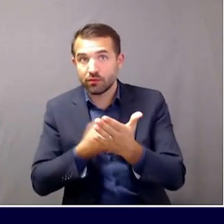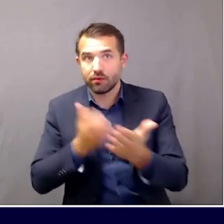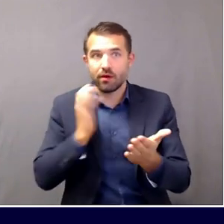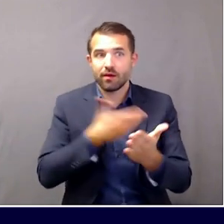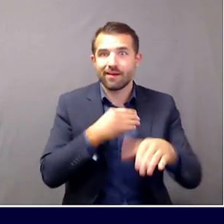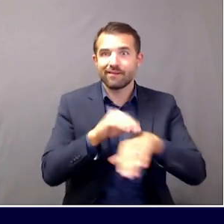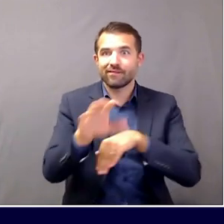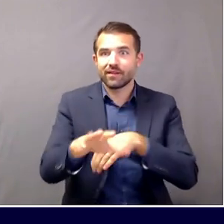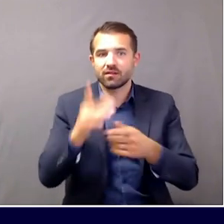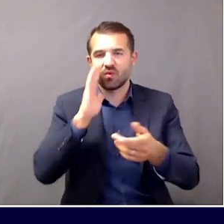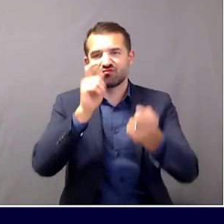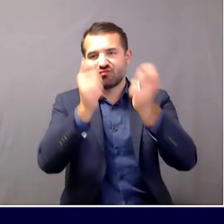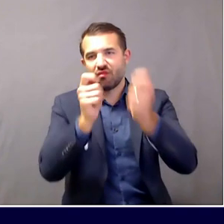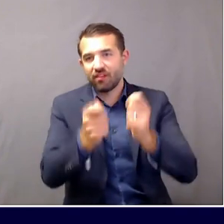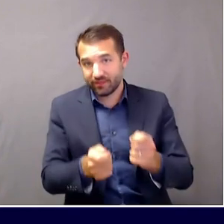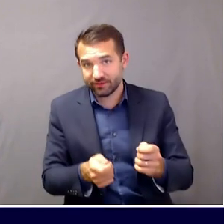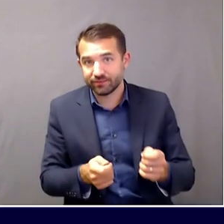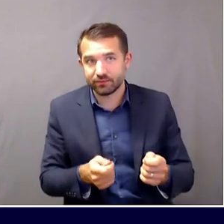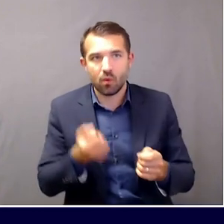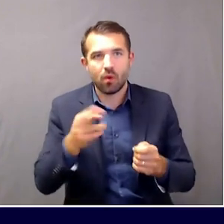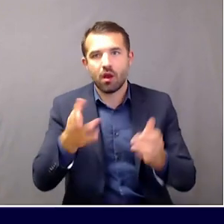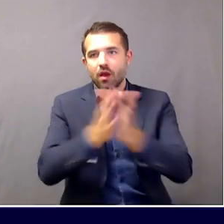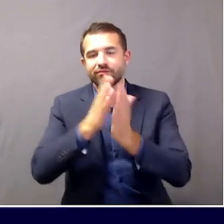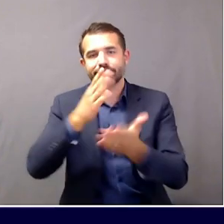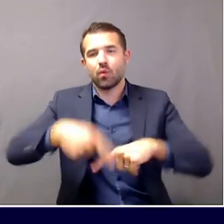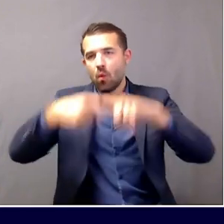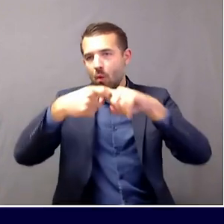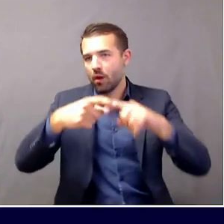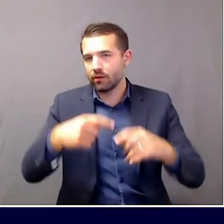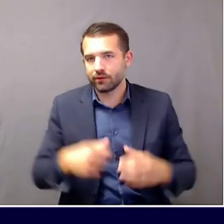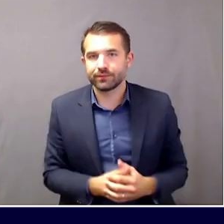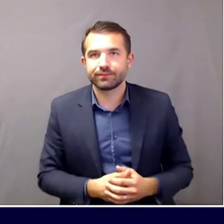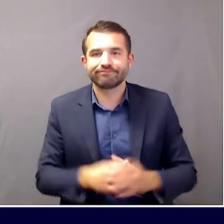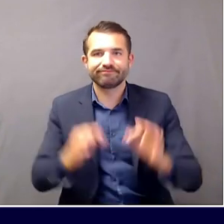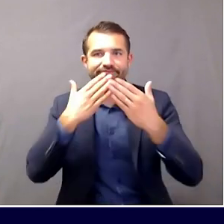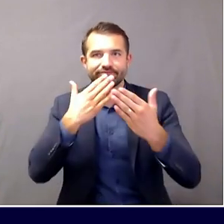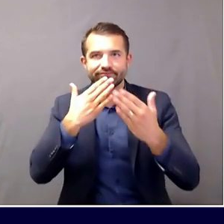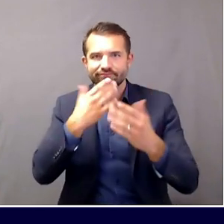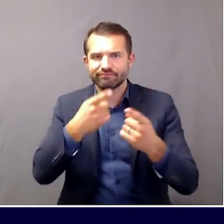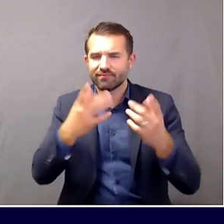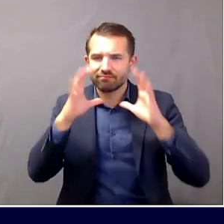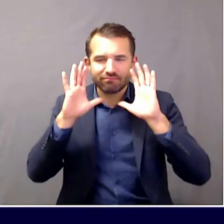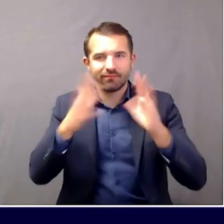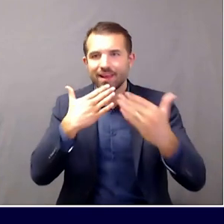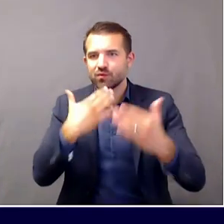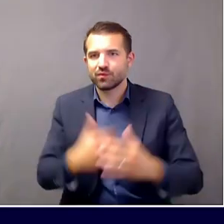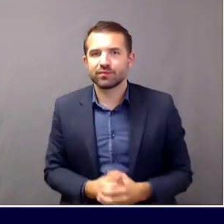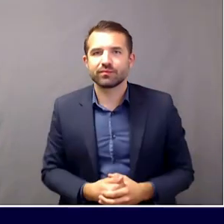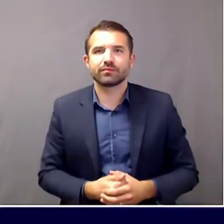as necessary. Okay, great. Thank you both very much. I appreciate it. You got it, Dave. I'm going to turn next to Alyssa Thurlow